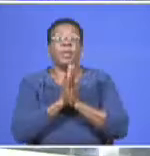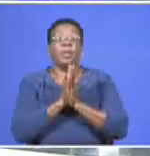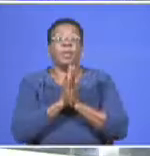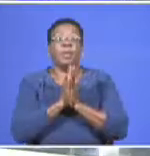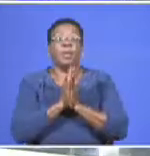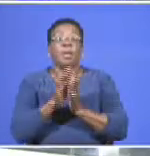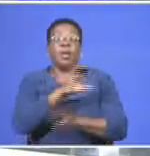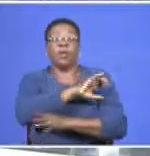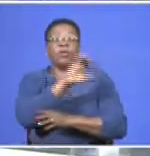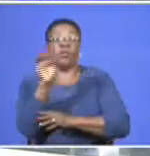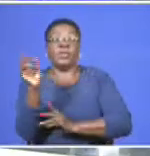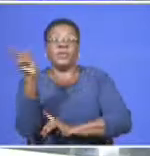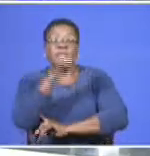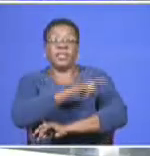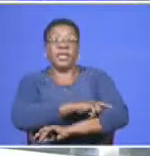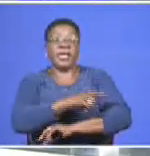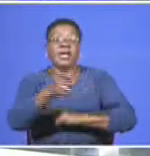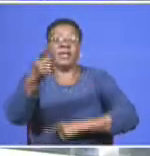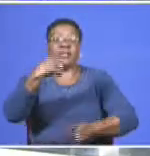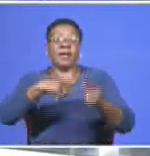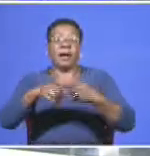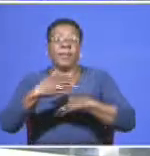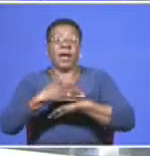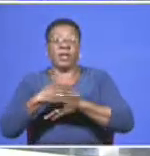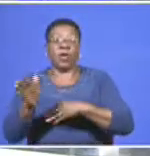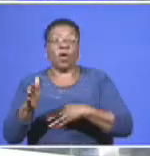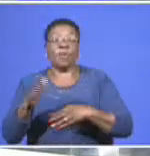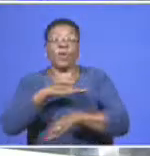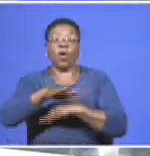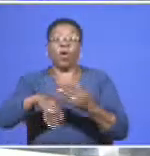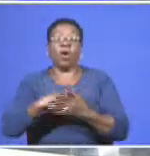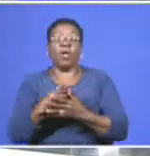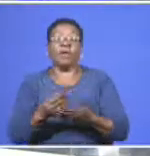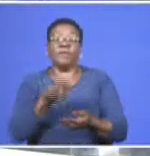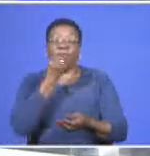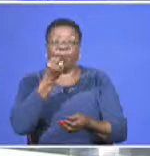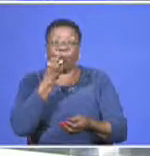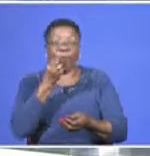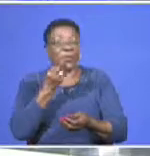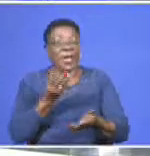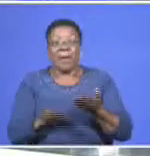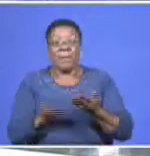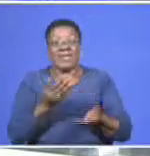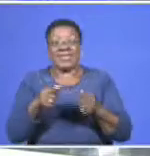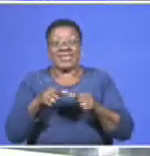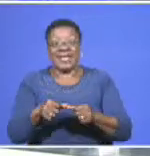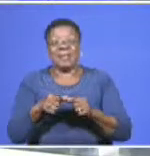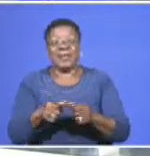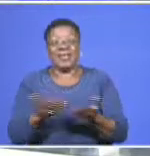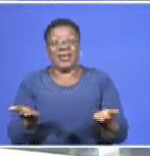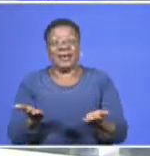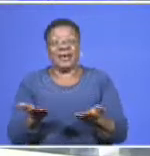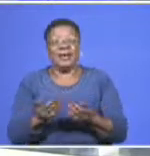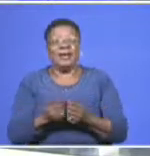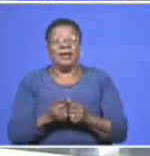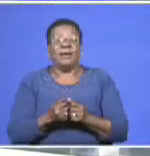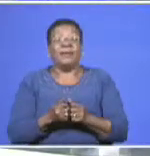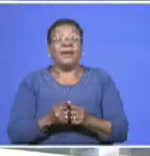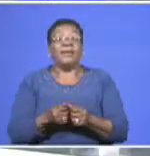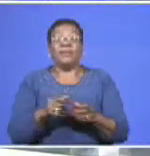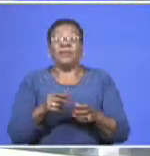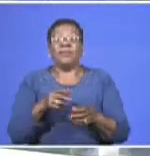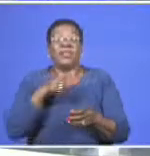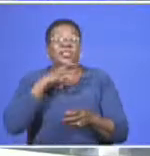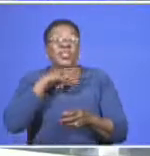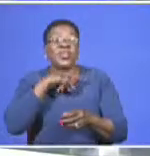Well, Christmas Day may have come and gone, but all of the food may not have, and you may want to think twice about throwing out that turkey